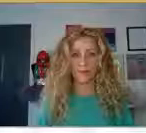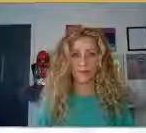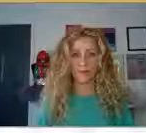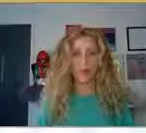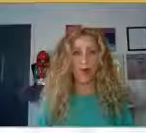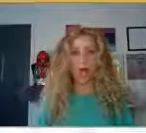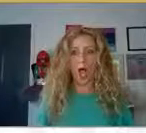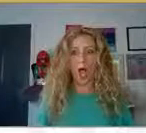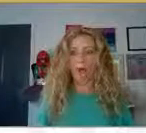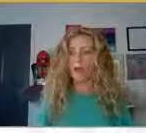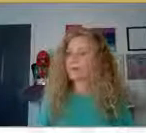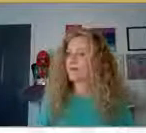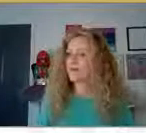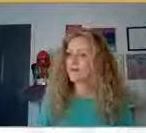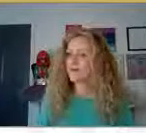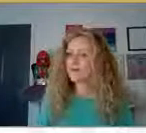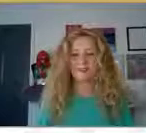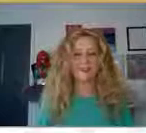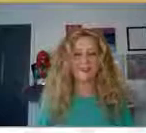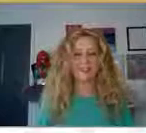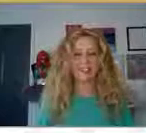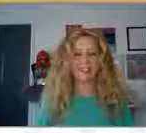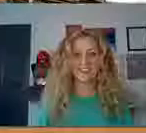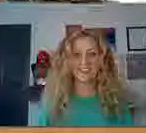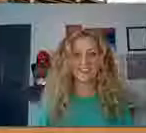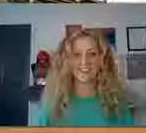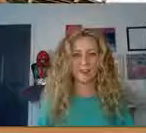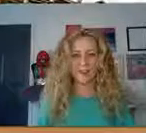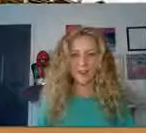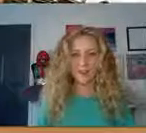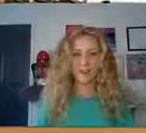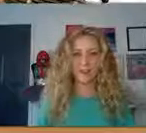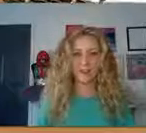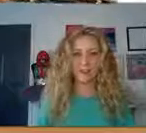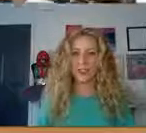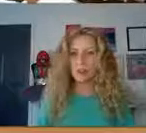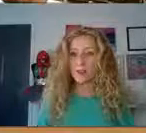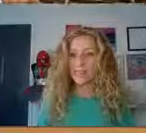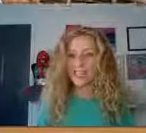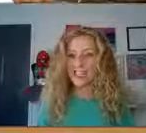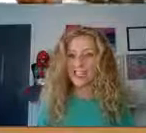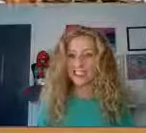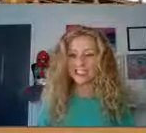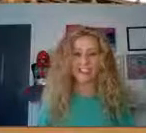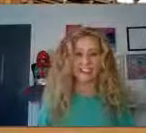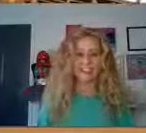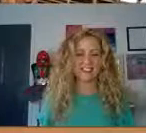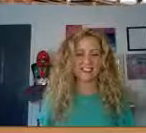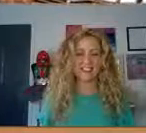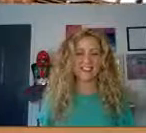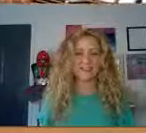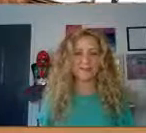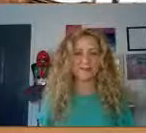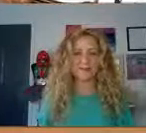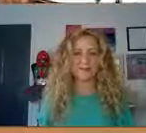them. That makes me think of a picture pass that I have. Which one do you think it is? Which picture pass